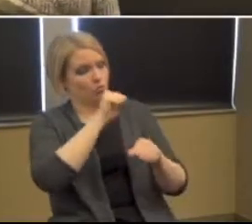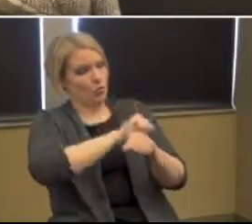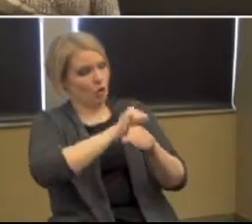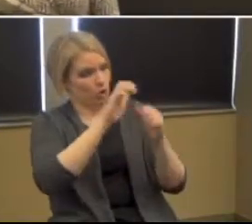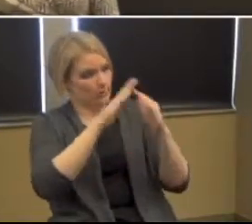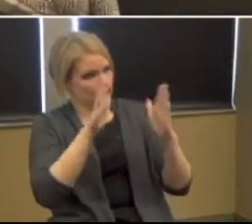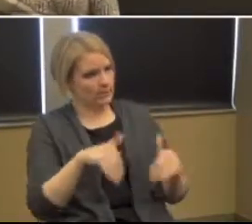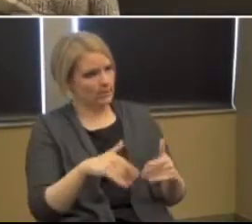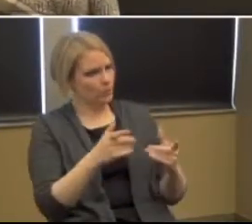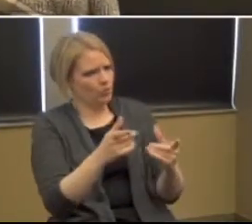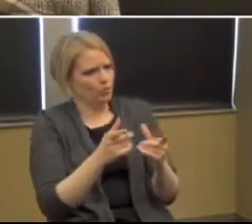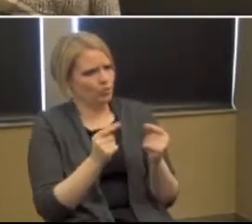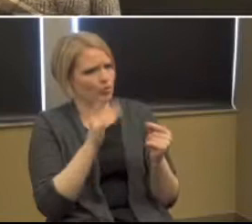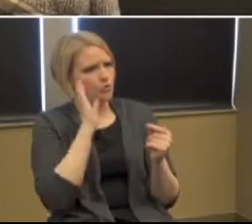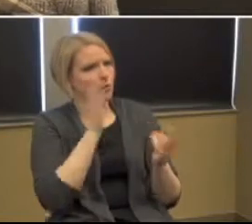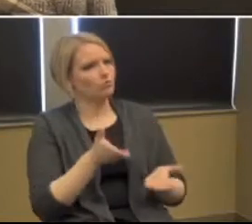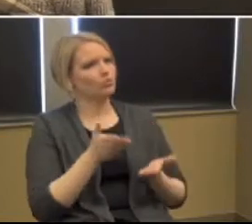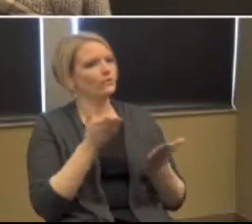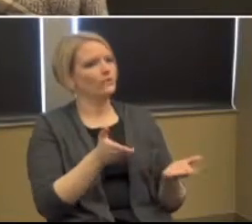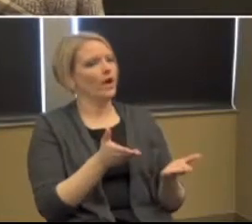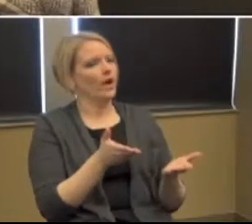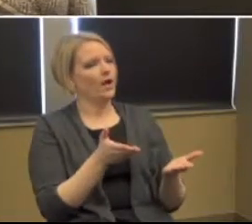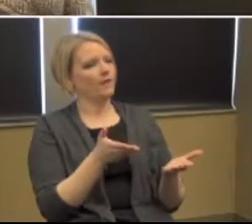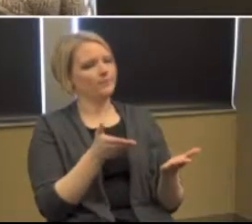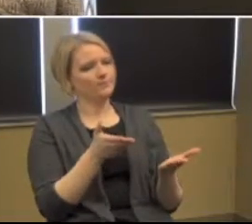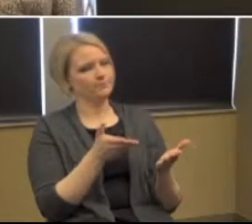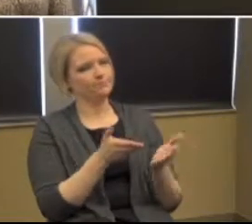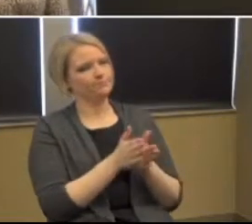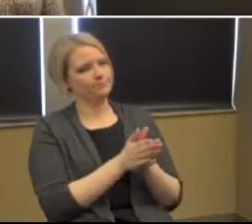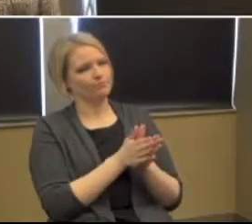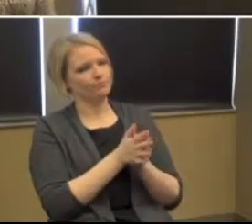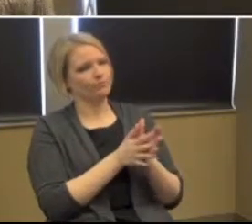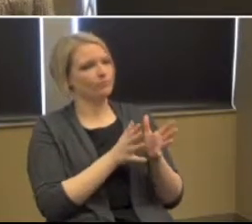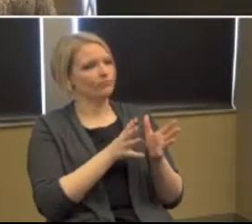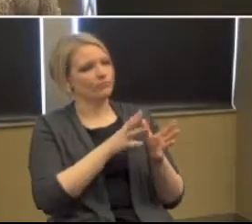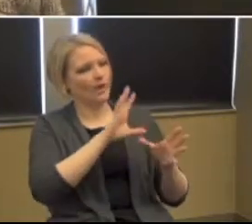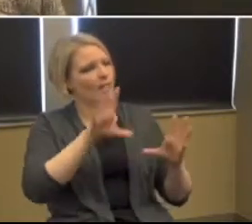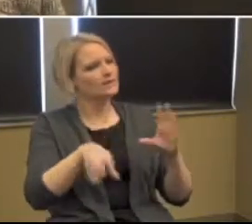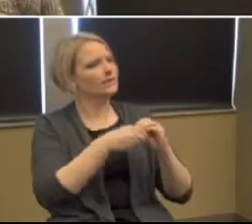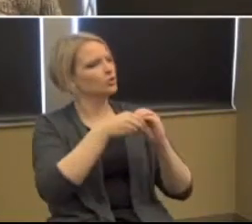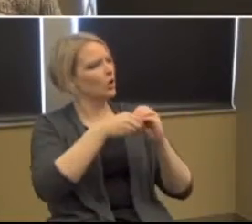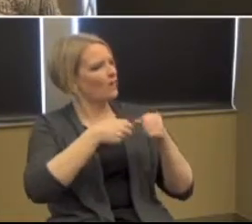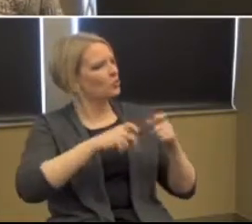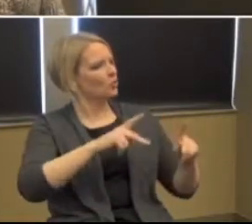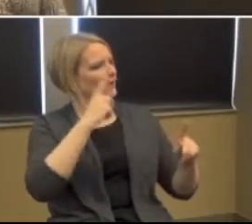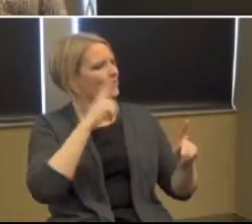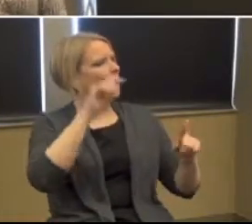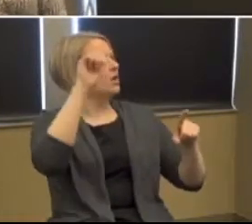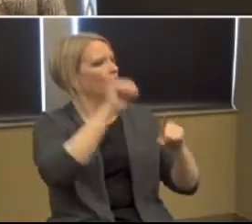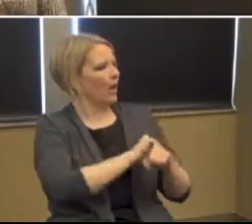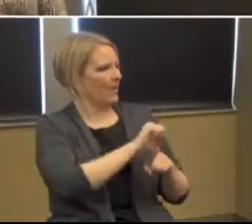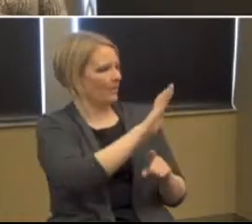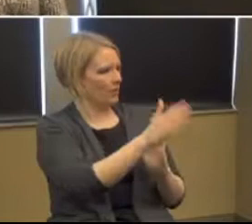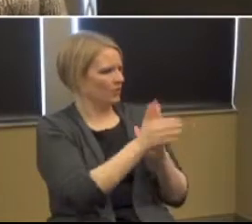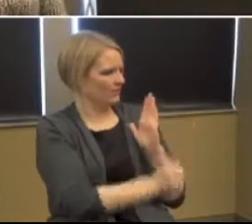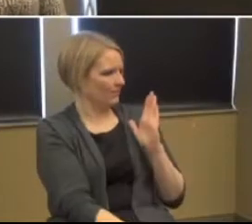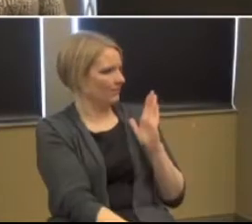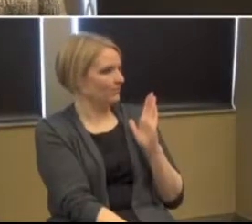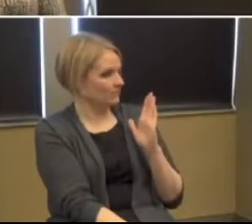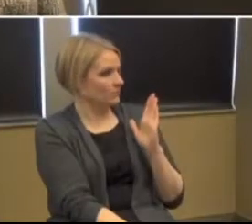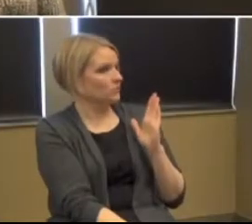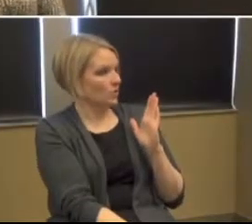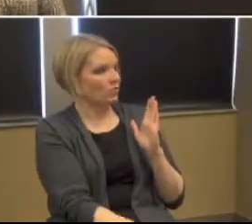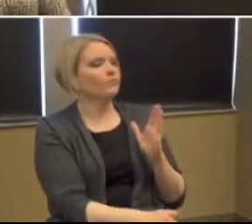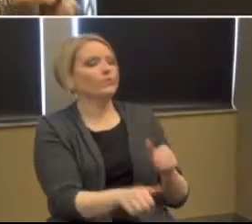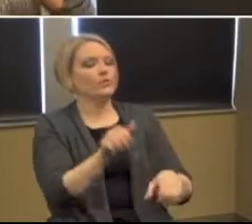is to provide additional opportunities to practice mastered skills. So the thing